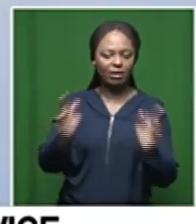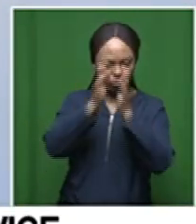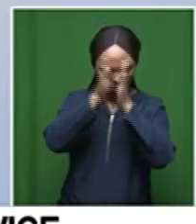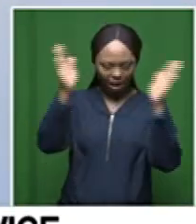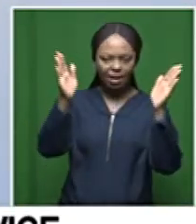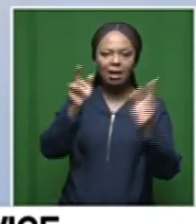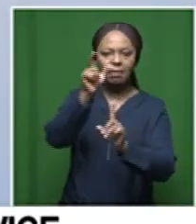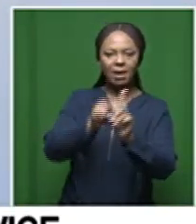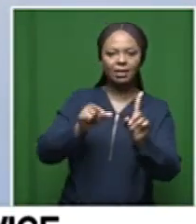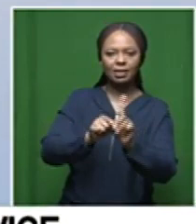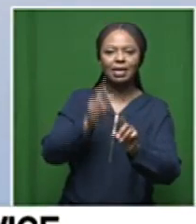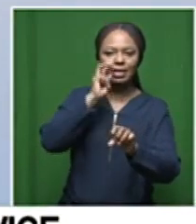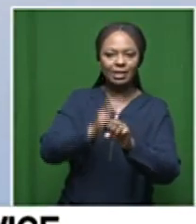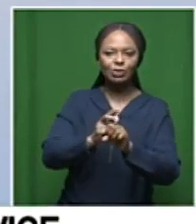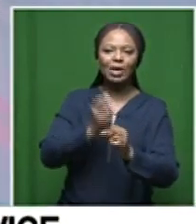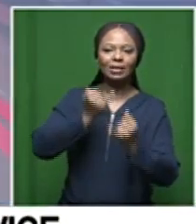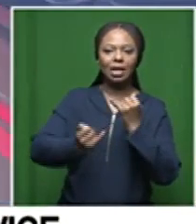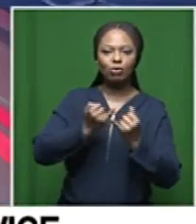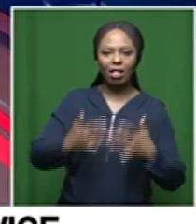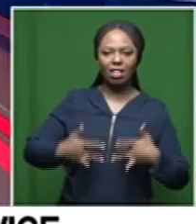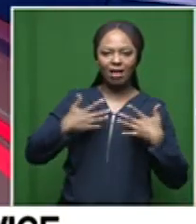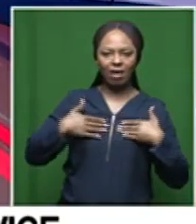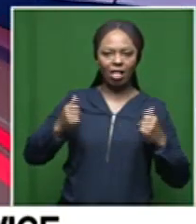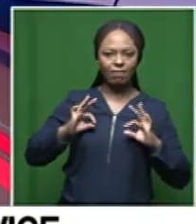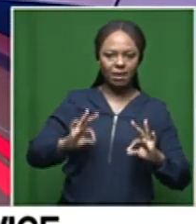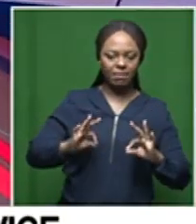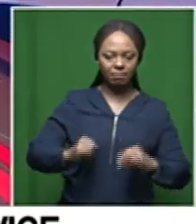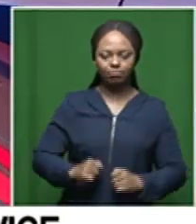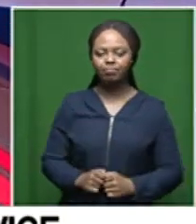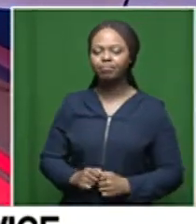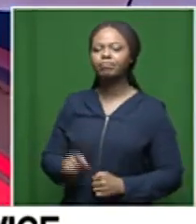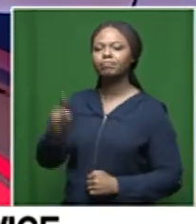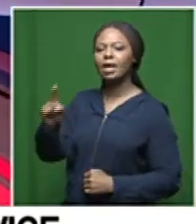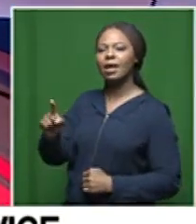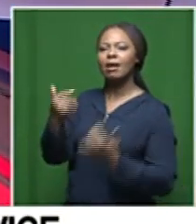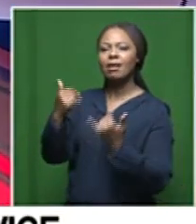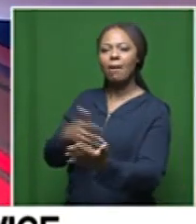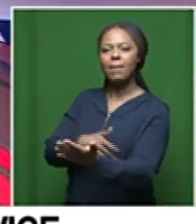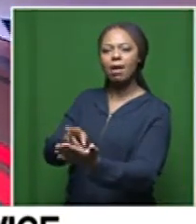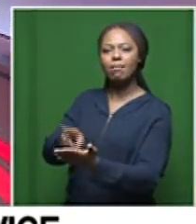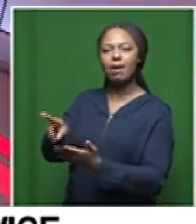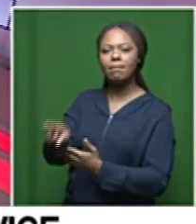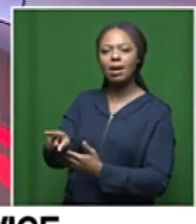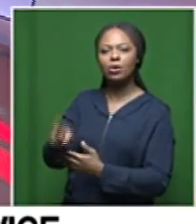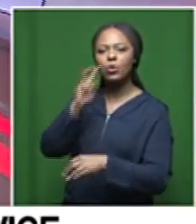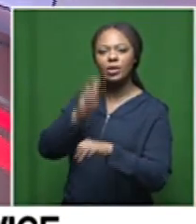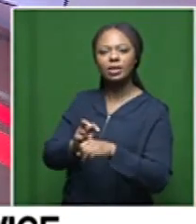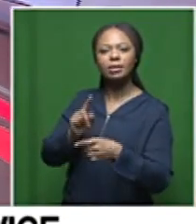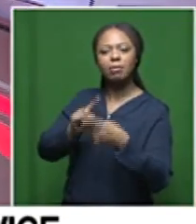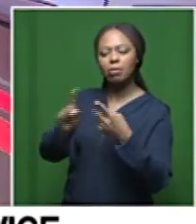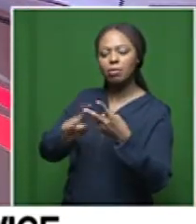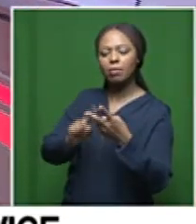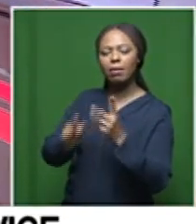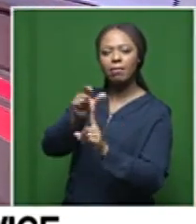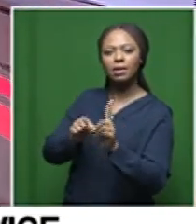lifestyle. Mm-hmm. Now, what makes one eligible to getting or donating blood? What are the criteria you look for there?